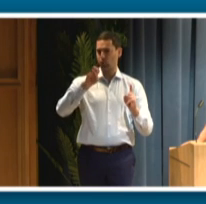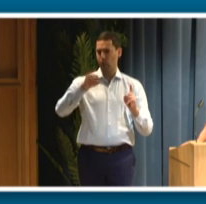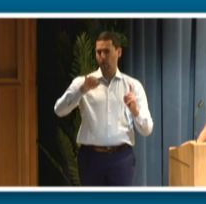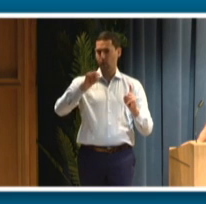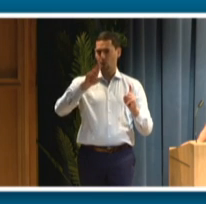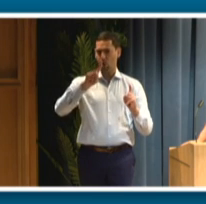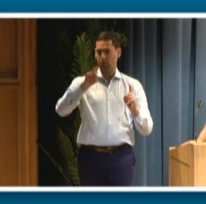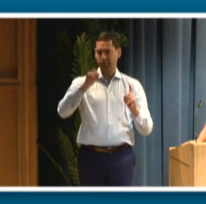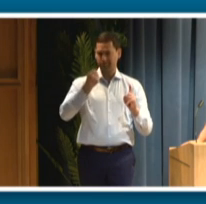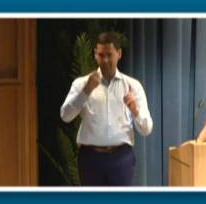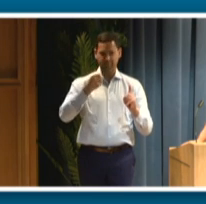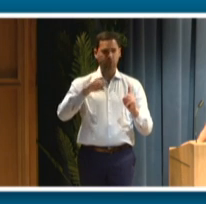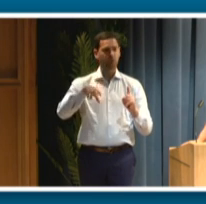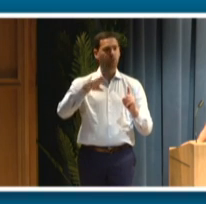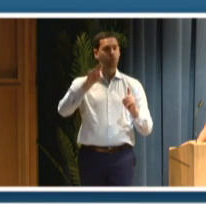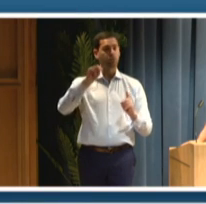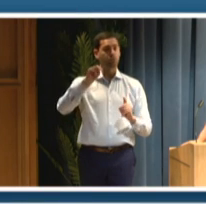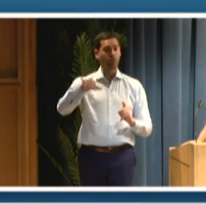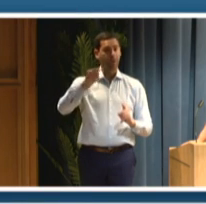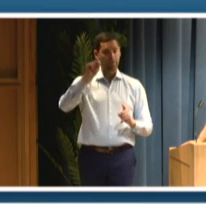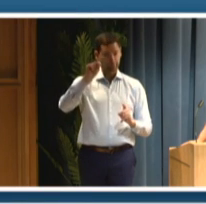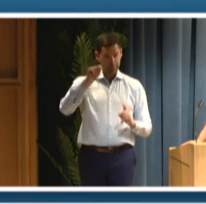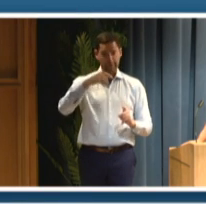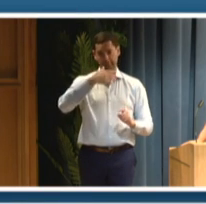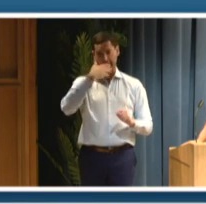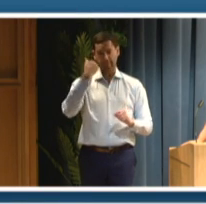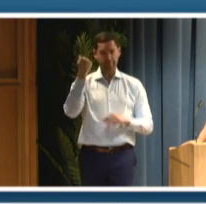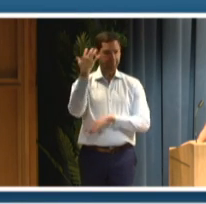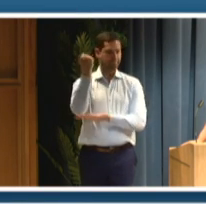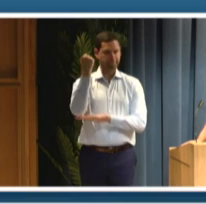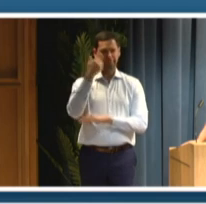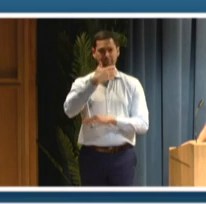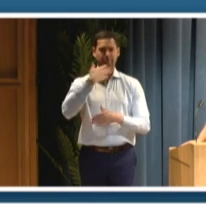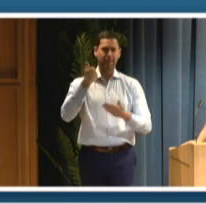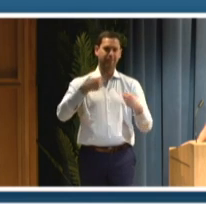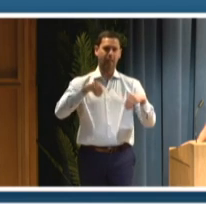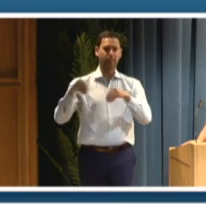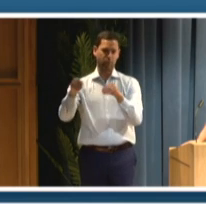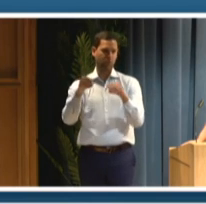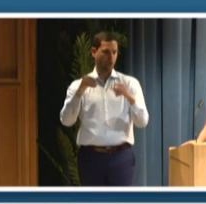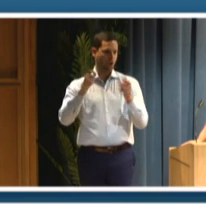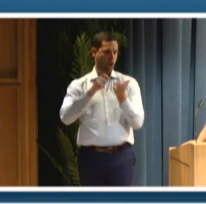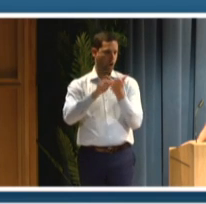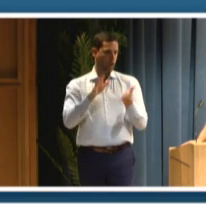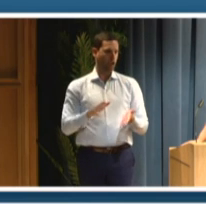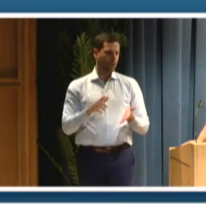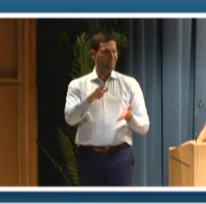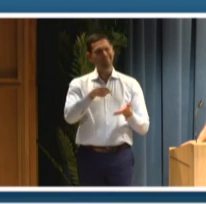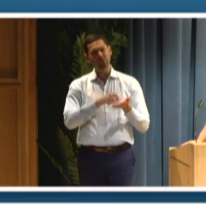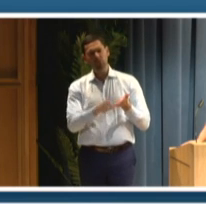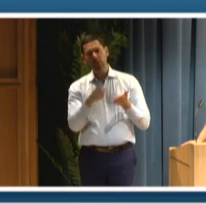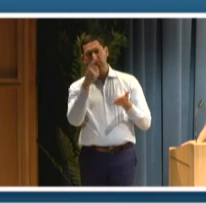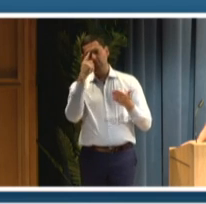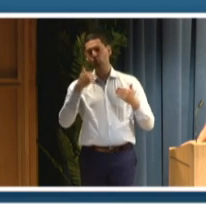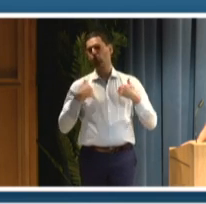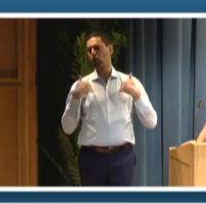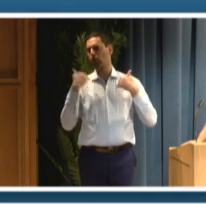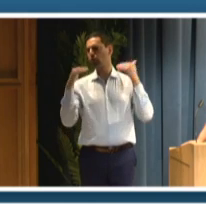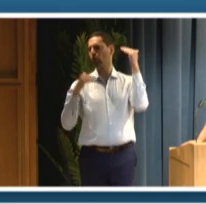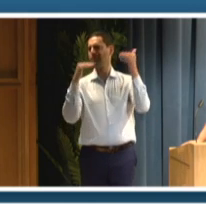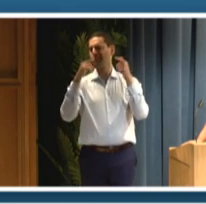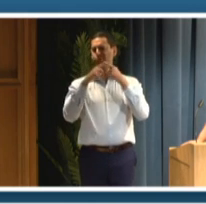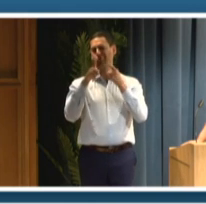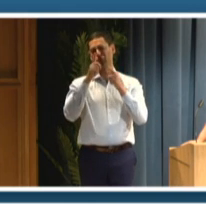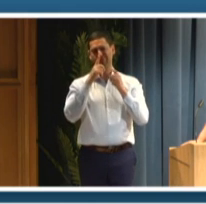York Times bestselling author. He's a young adult author, but I think that you could really say that he resonates